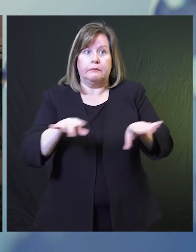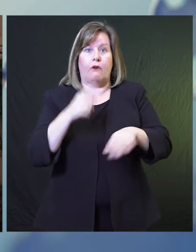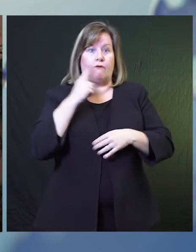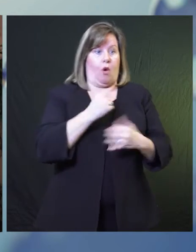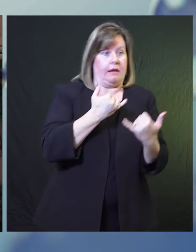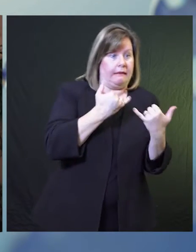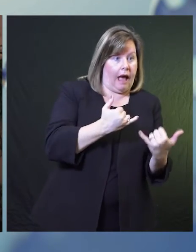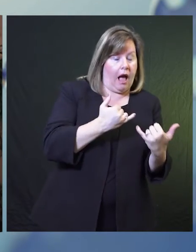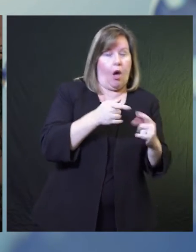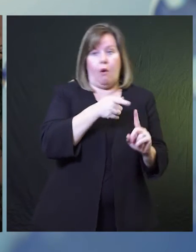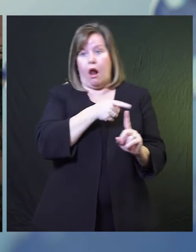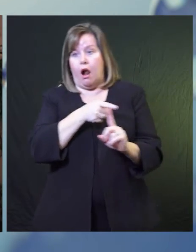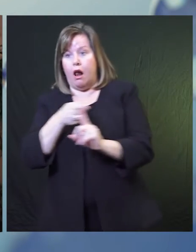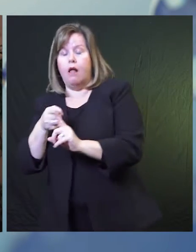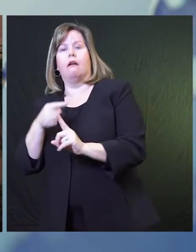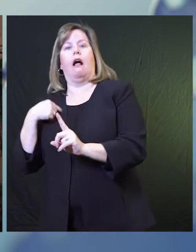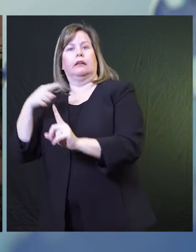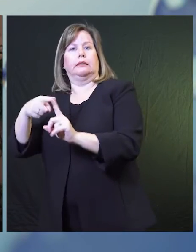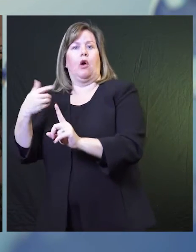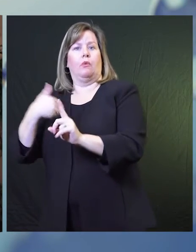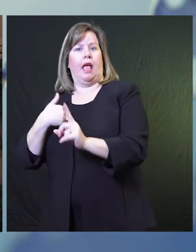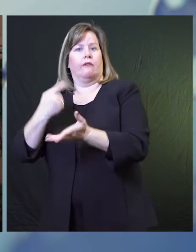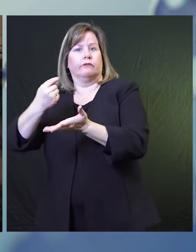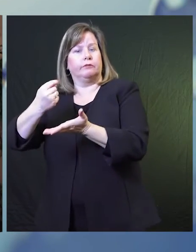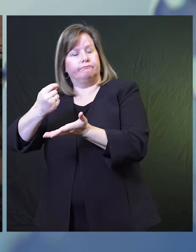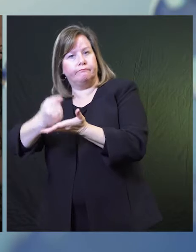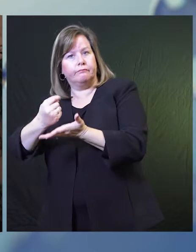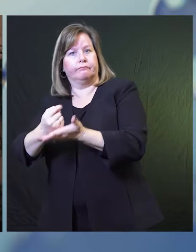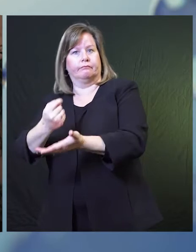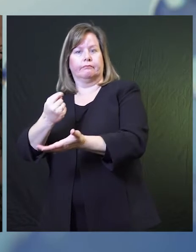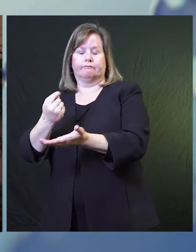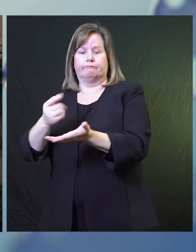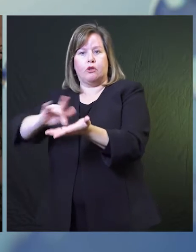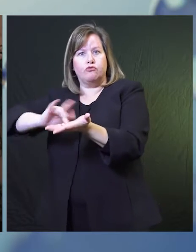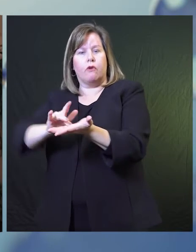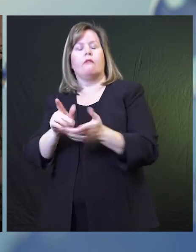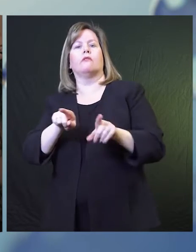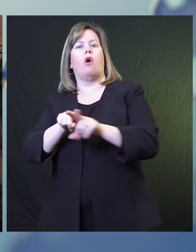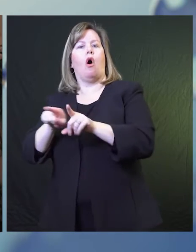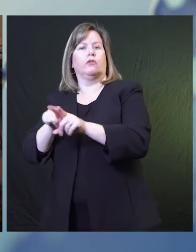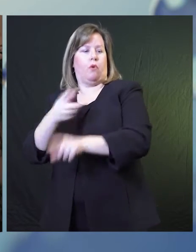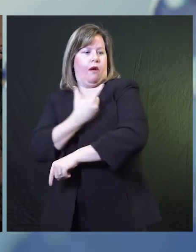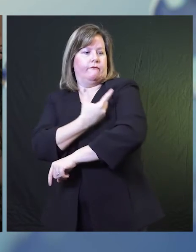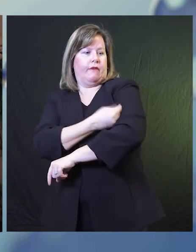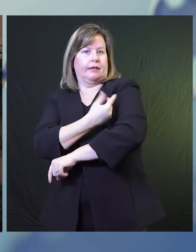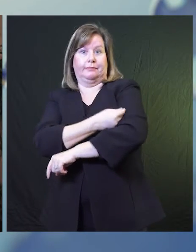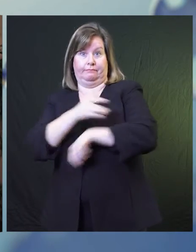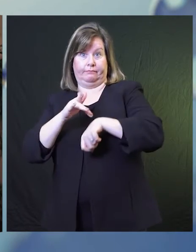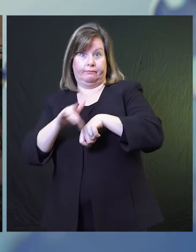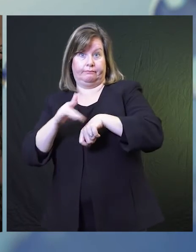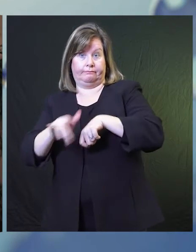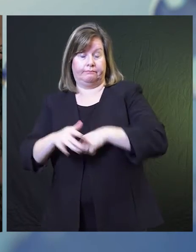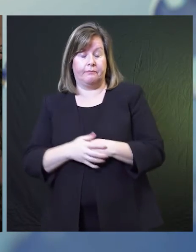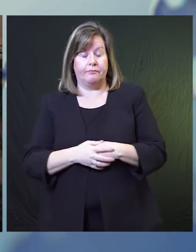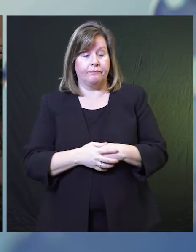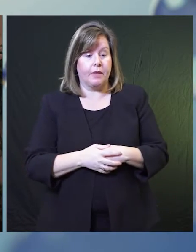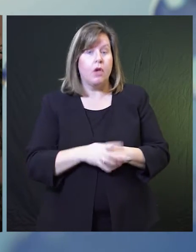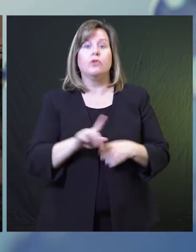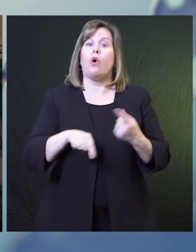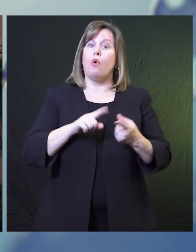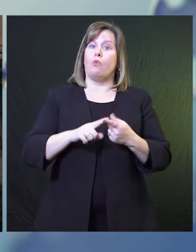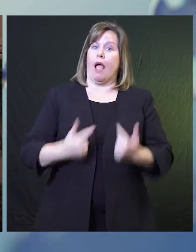drugs available and until we have vaccination available. And so we're getting lots of questions about when is life going to return to